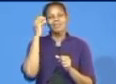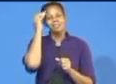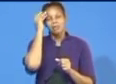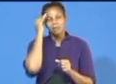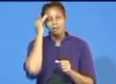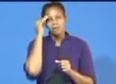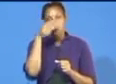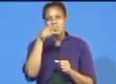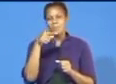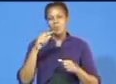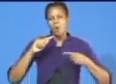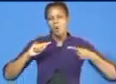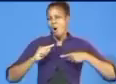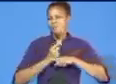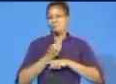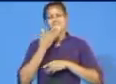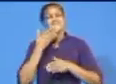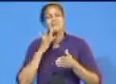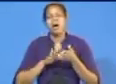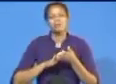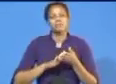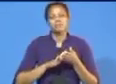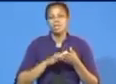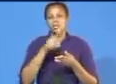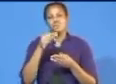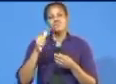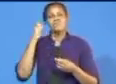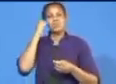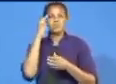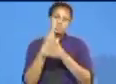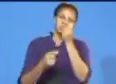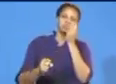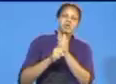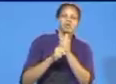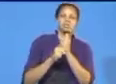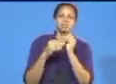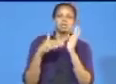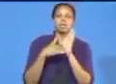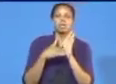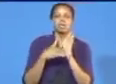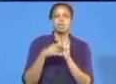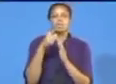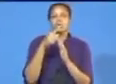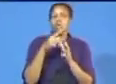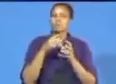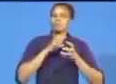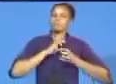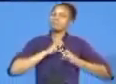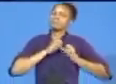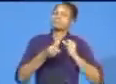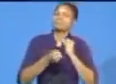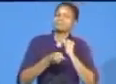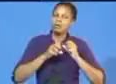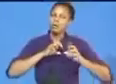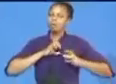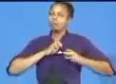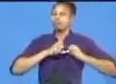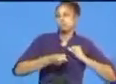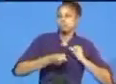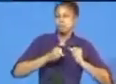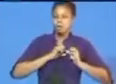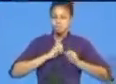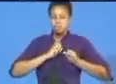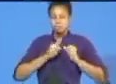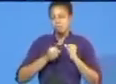hurt so badly that you won't trust again. You've been broken so often that you feel